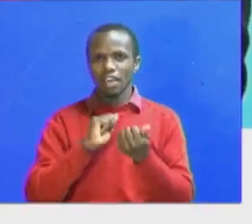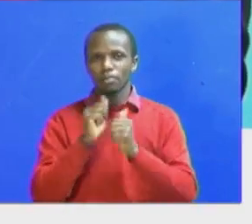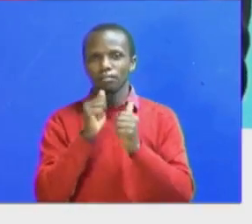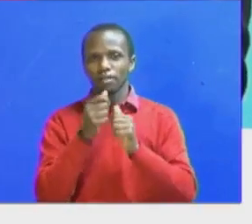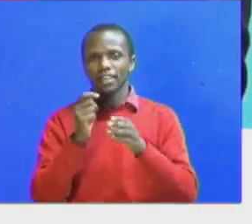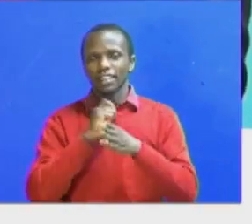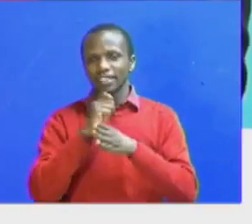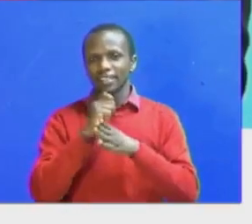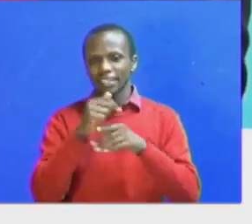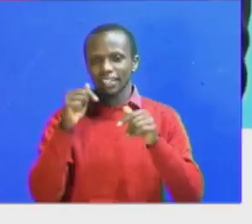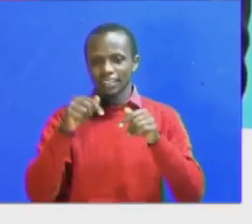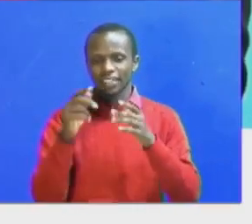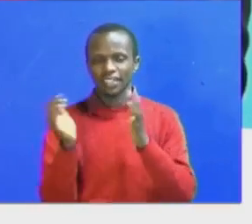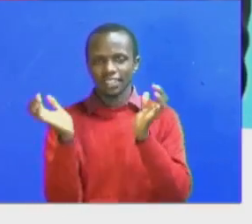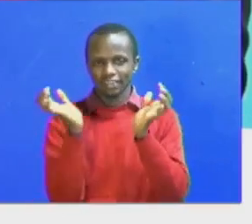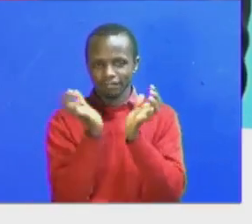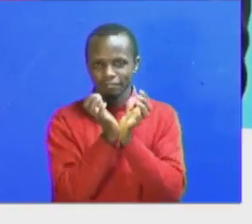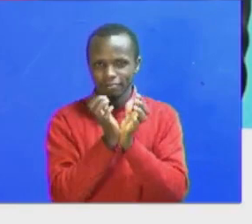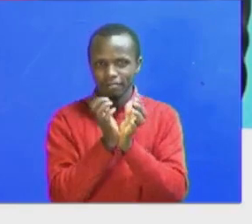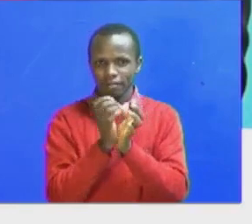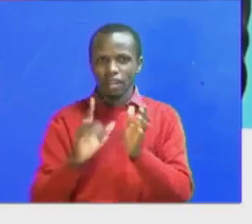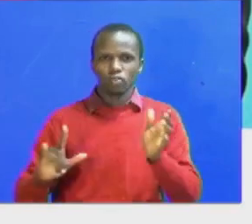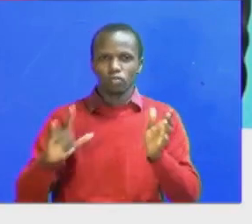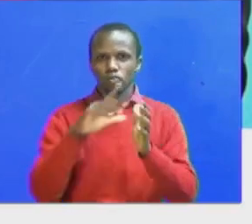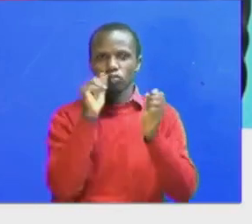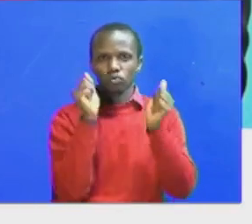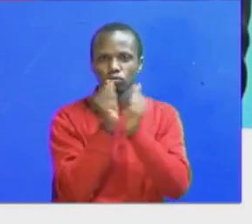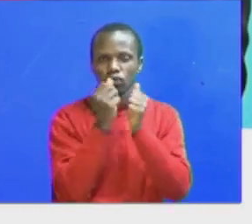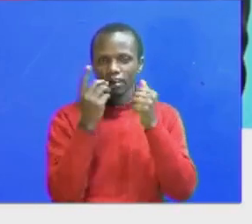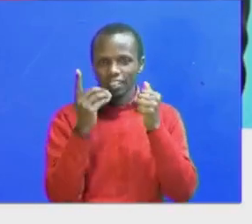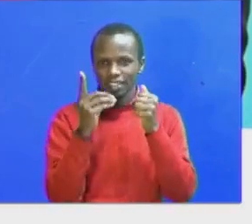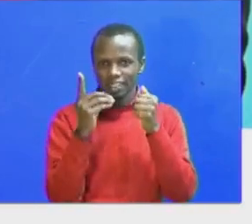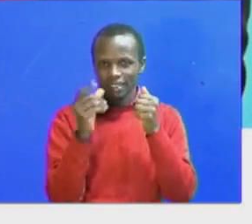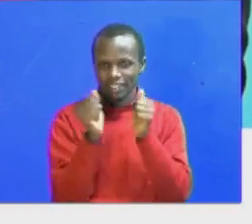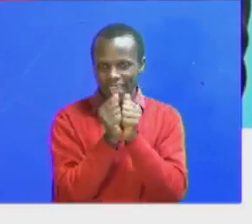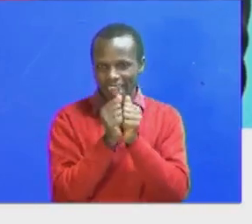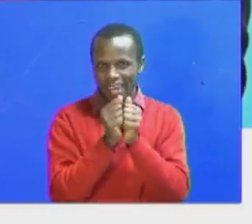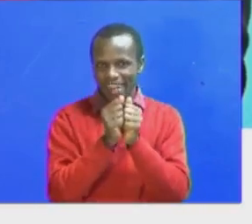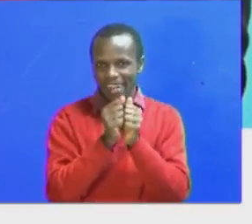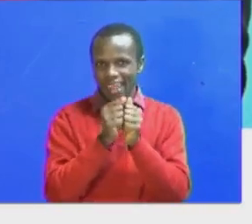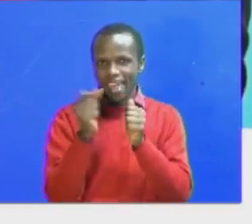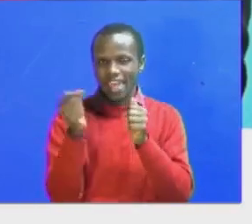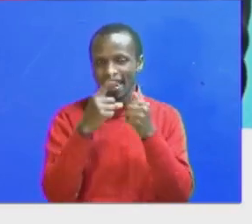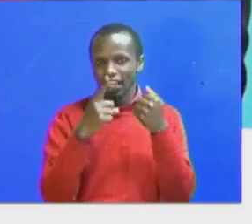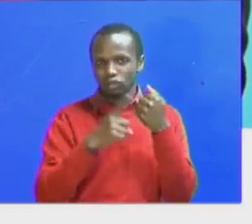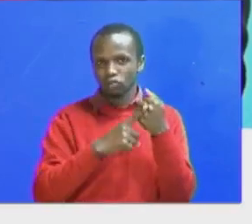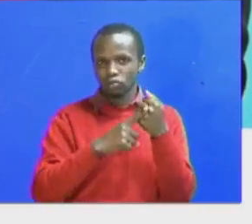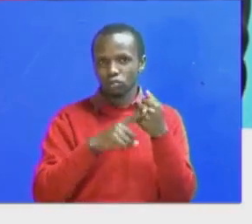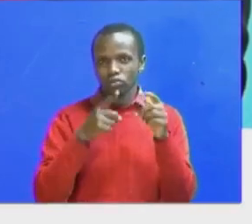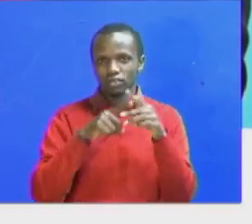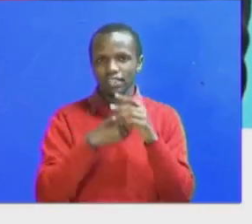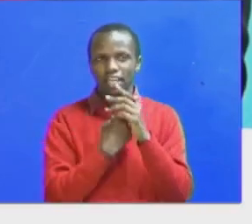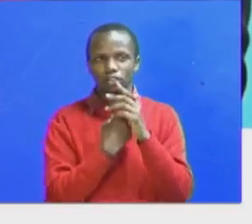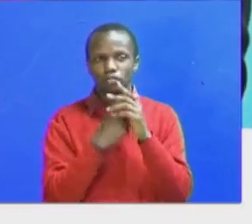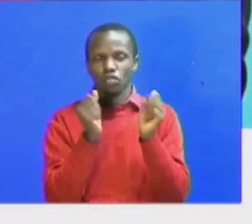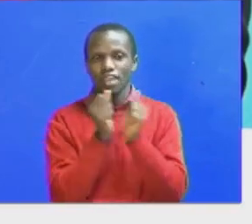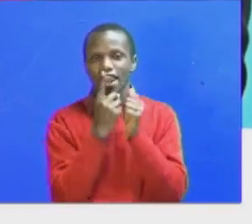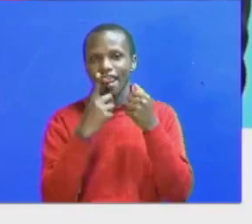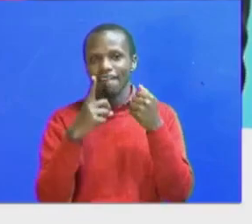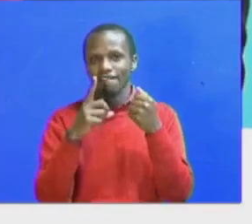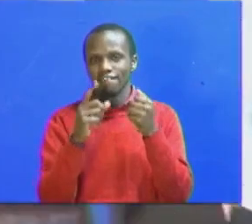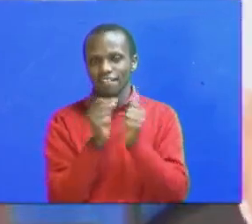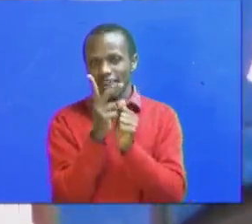Annex. The team will leave on the 10th to Mauritius for the tournament that begins on 11th to 18th this month. Let's take a